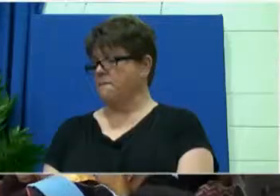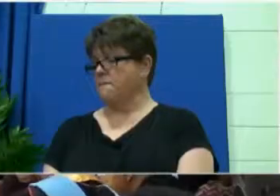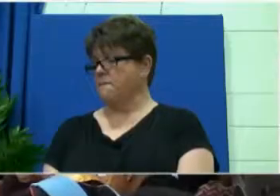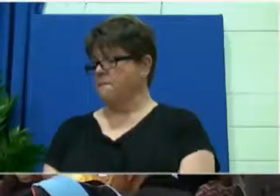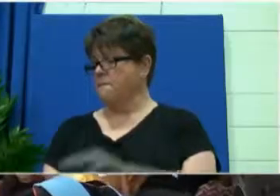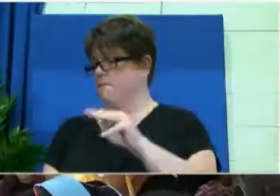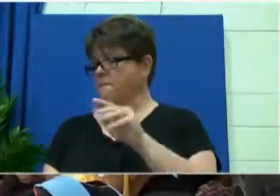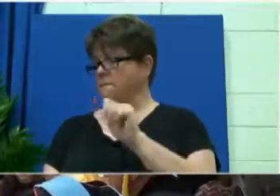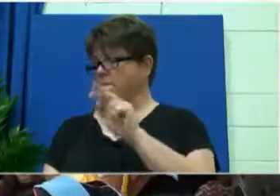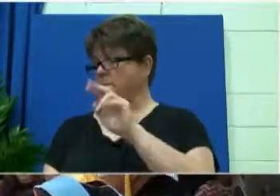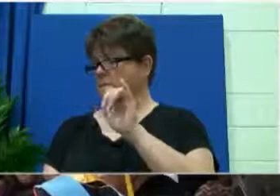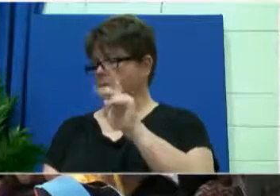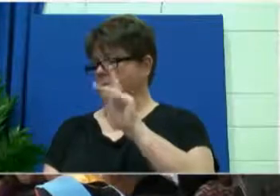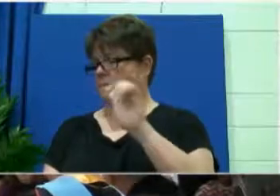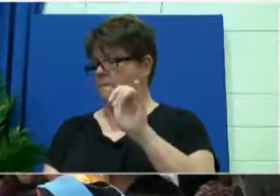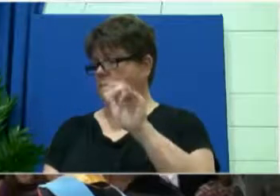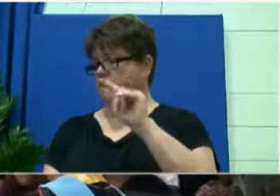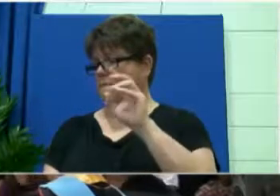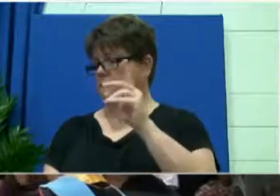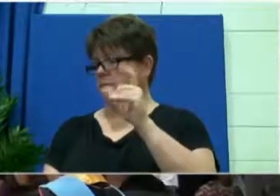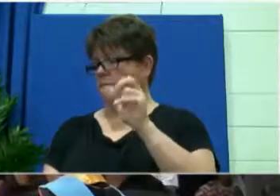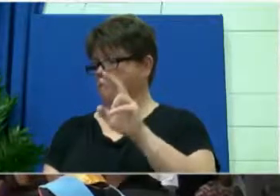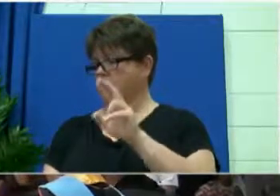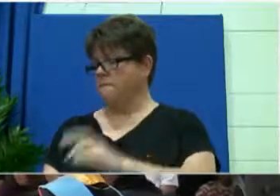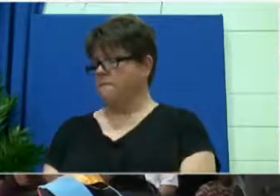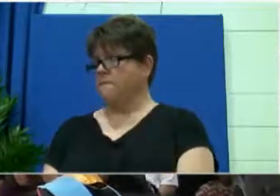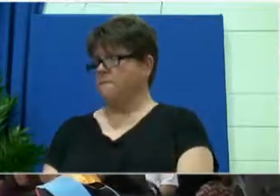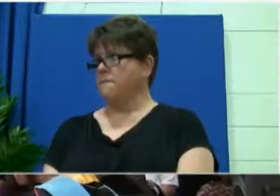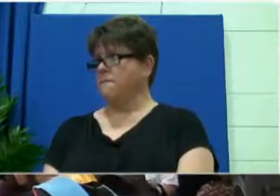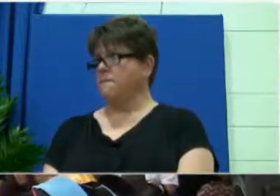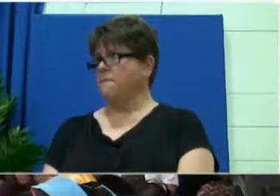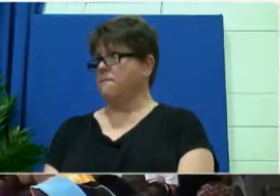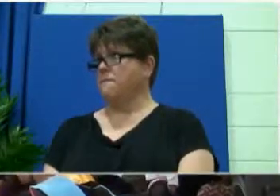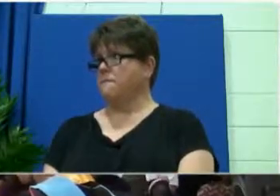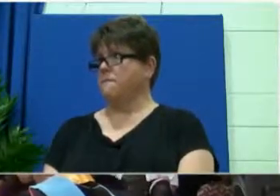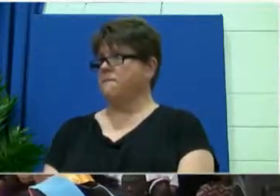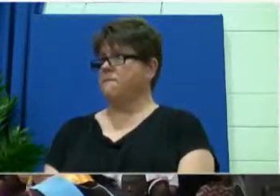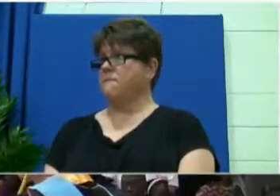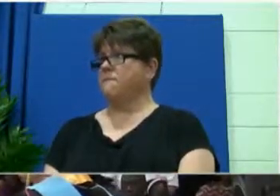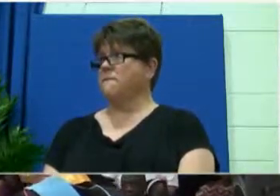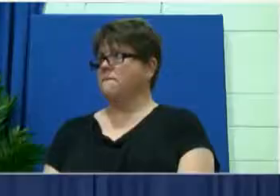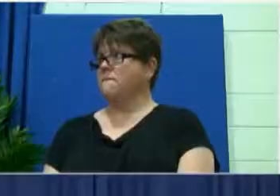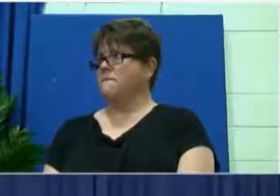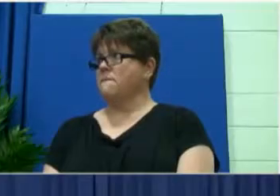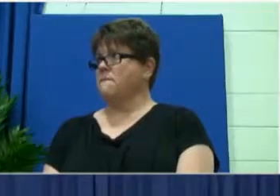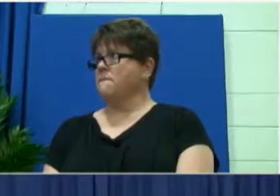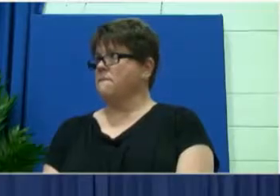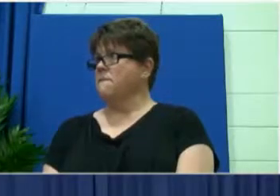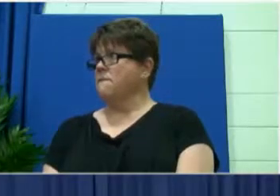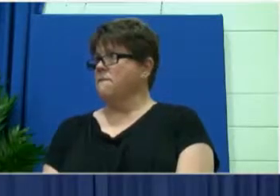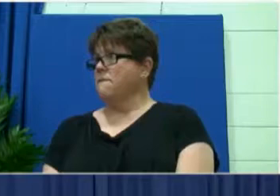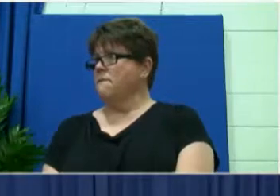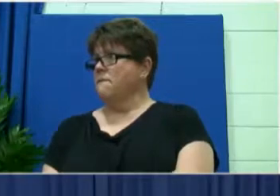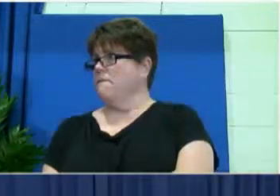Mary Kay Catherine Taylor, cum laude, Associate in Applied Science, Radiologic Technology.